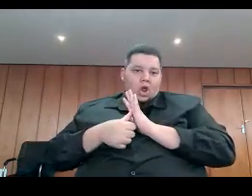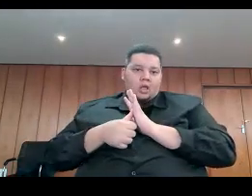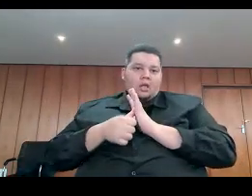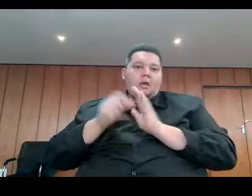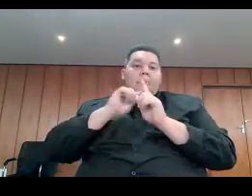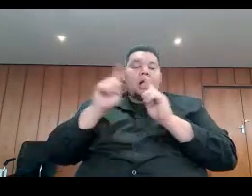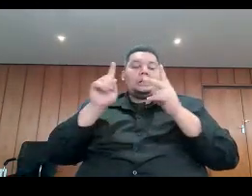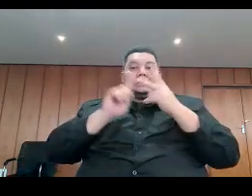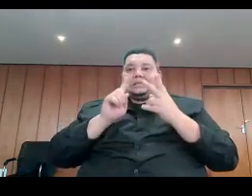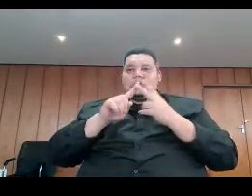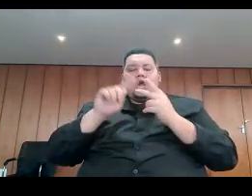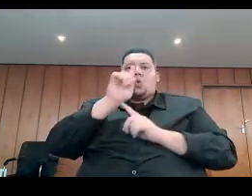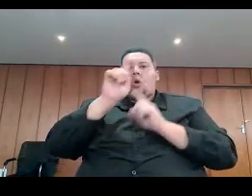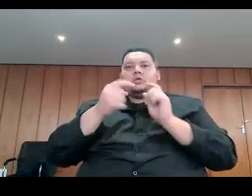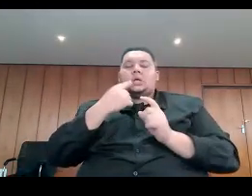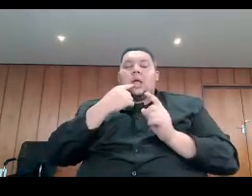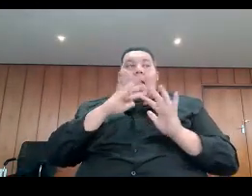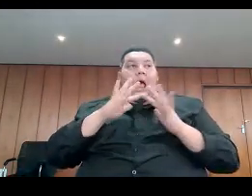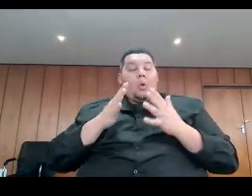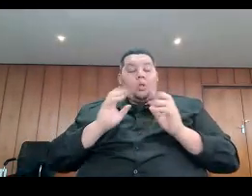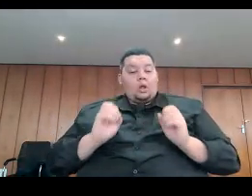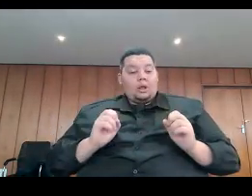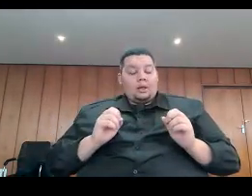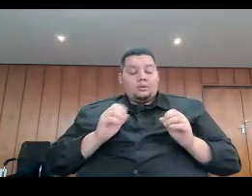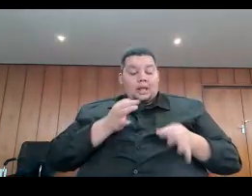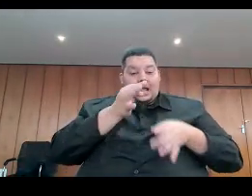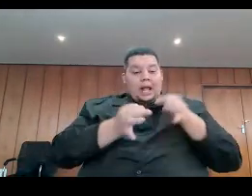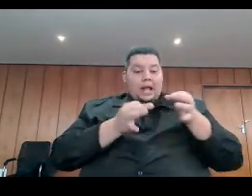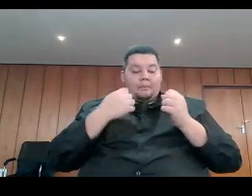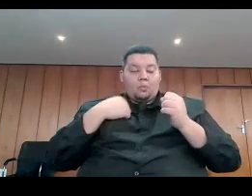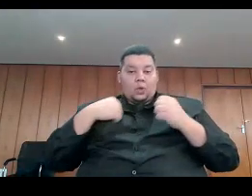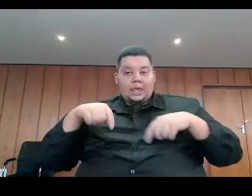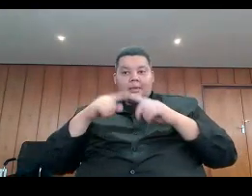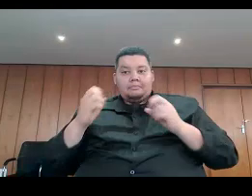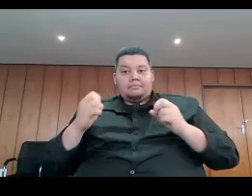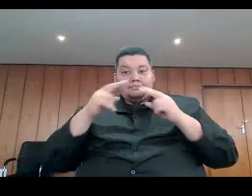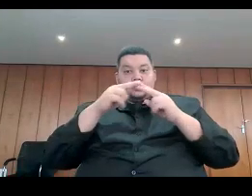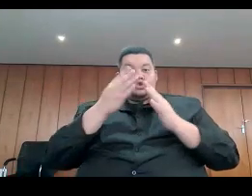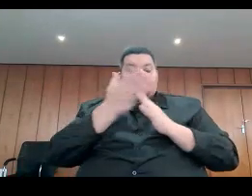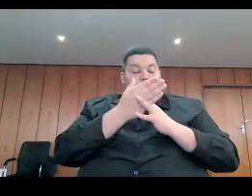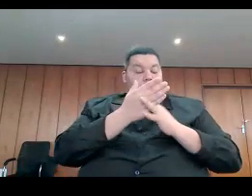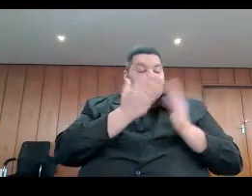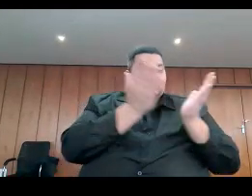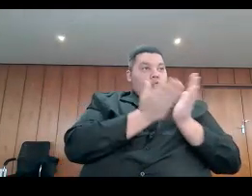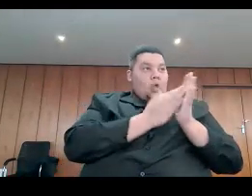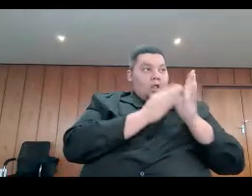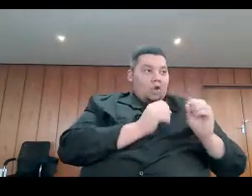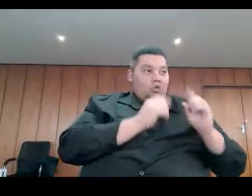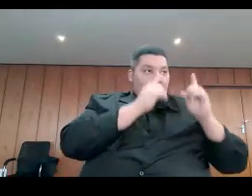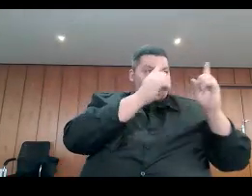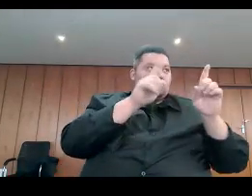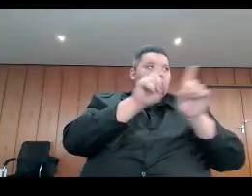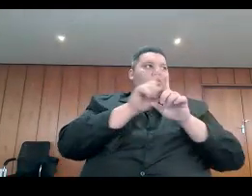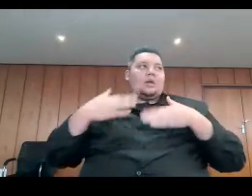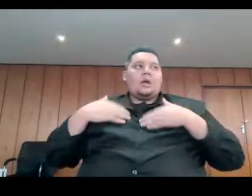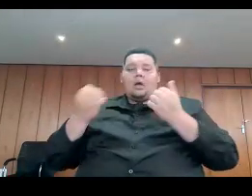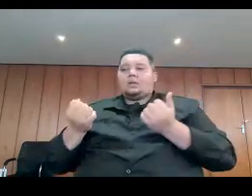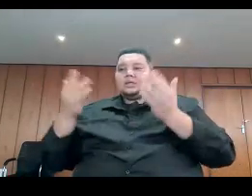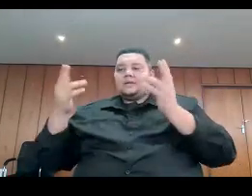important question is, how do we bridge the gap between the school, the education fraternity, and the health